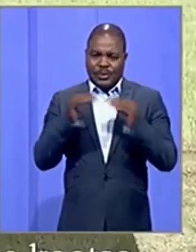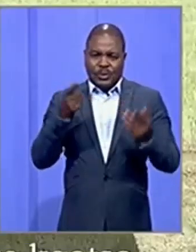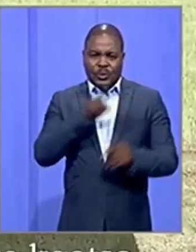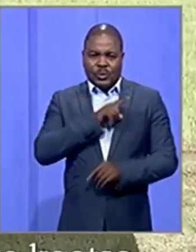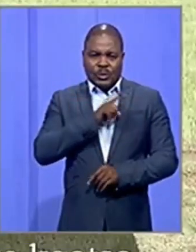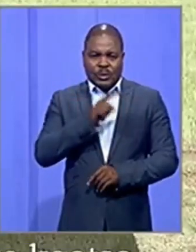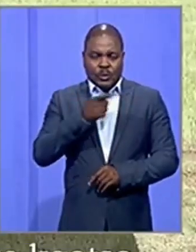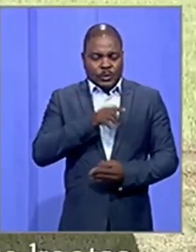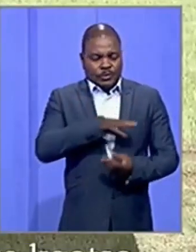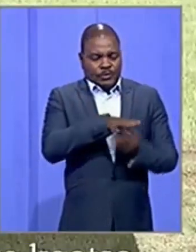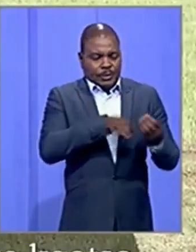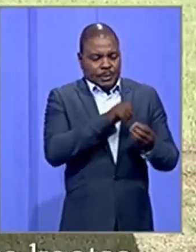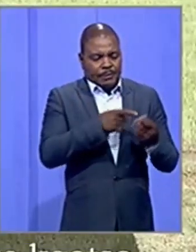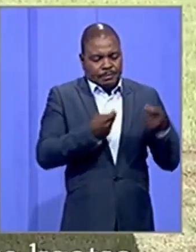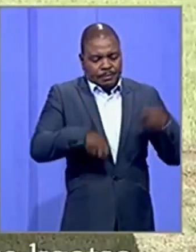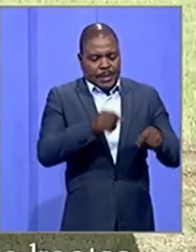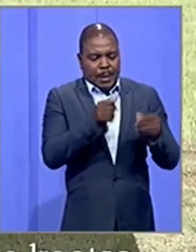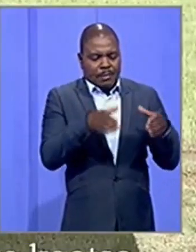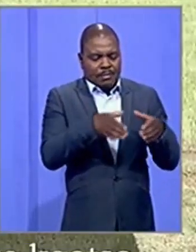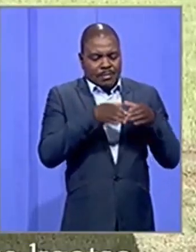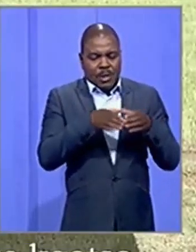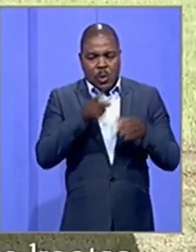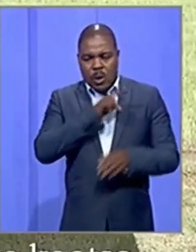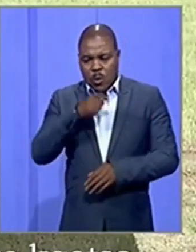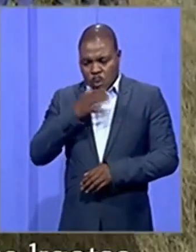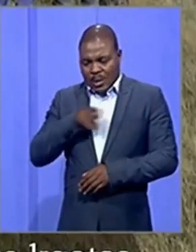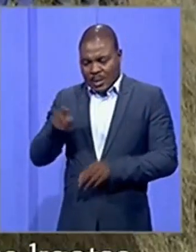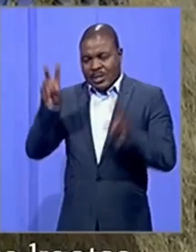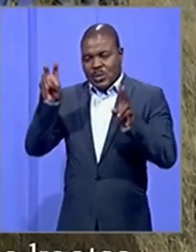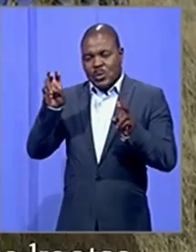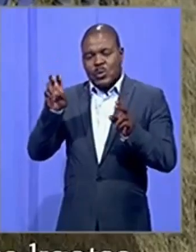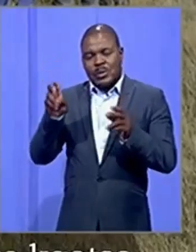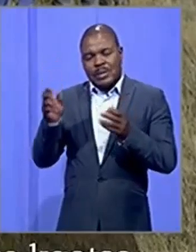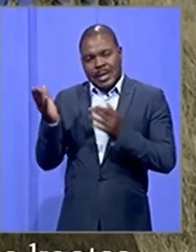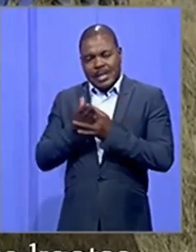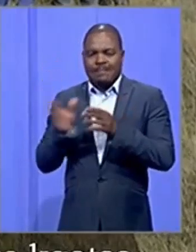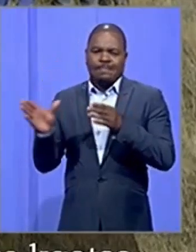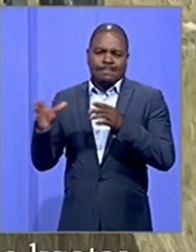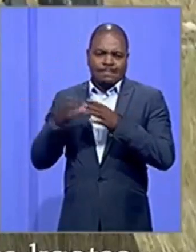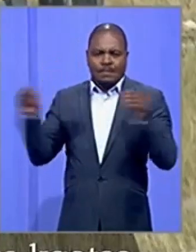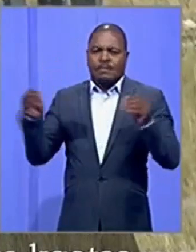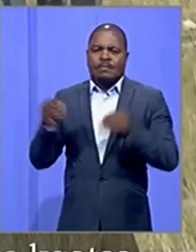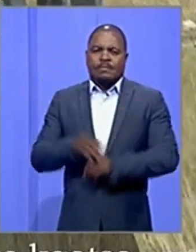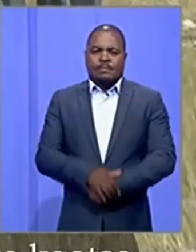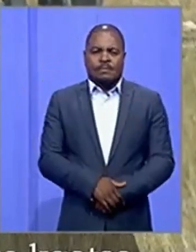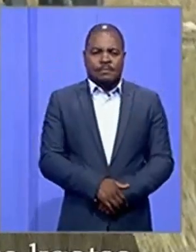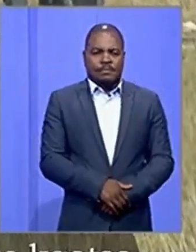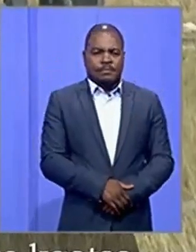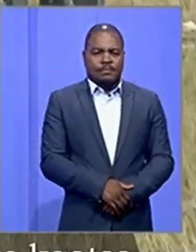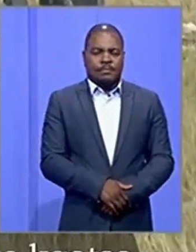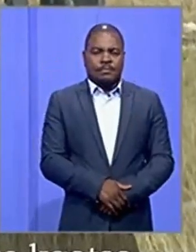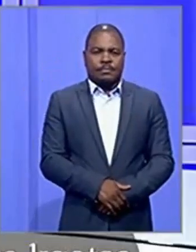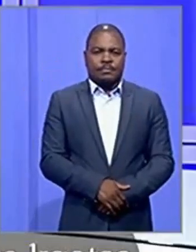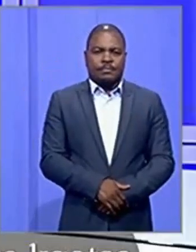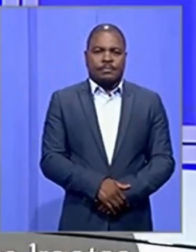le lelapa ka ntla gore re batla go bona kganya ga re Makinye tswalo. Zeblon Maine, SABC News, Mahikeng.